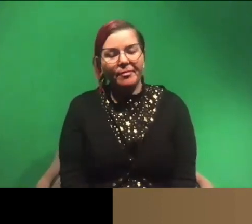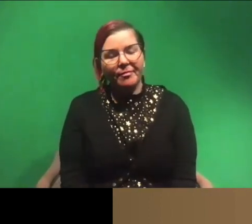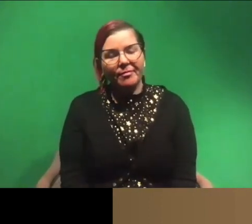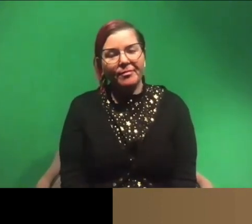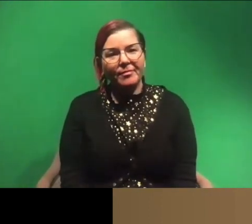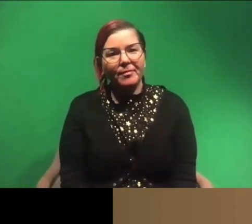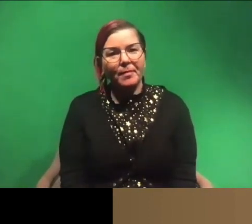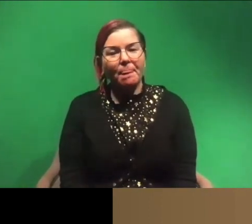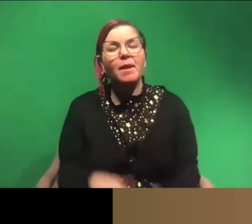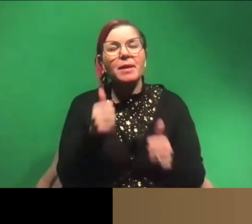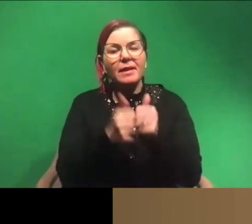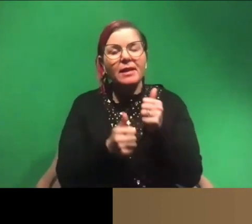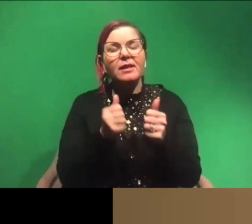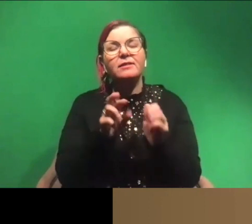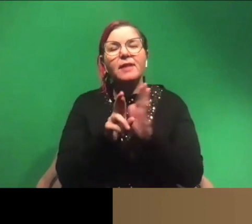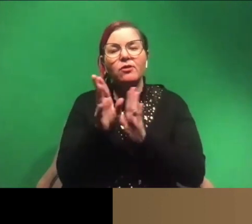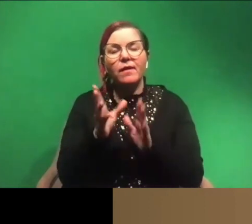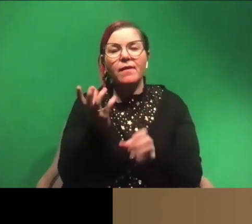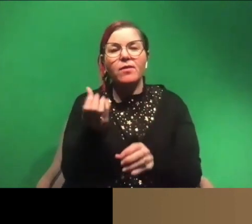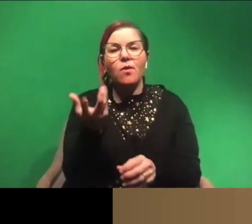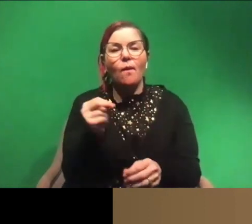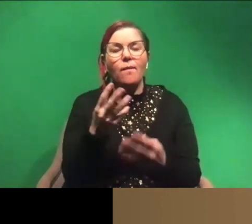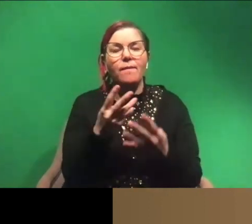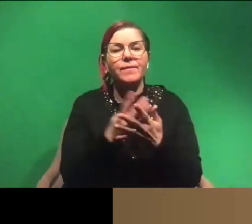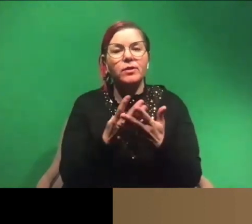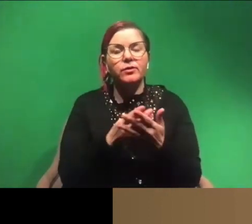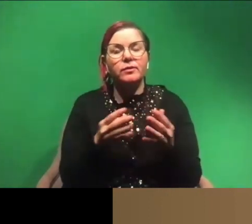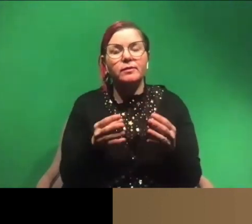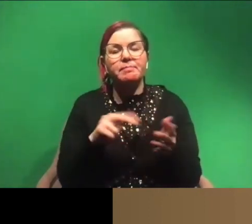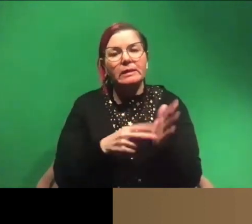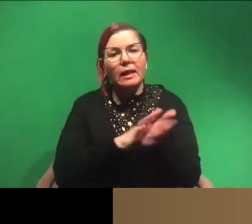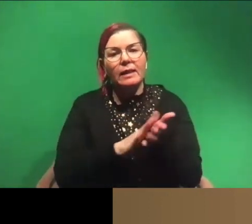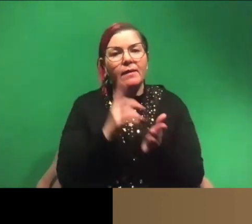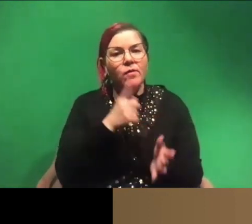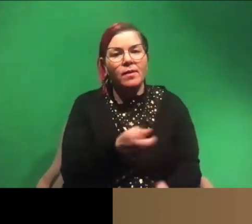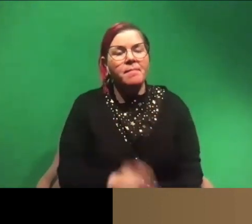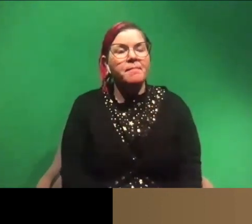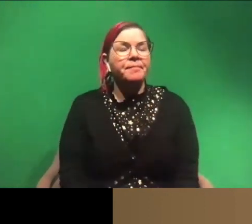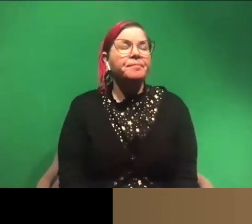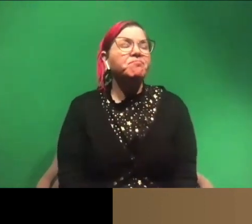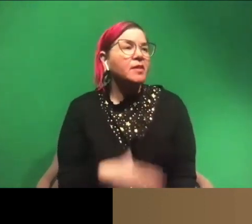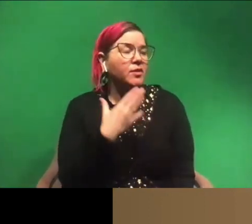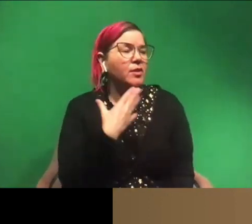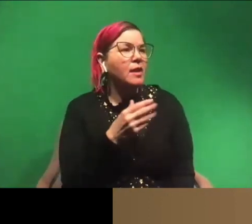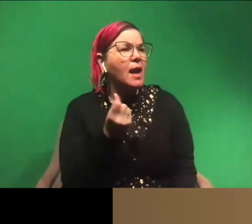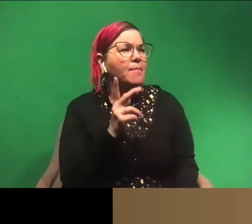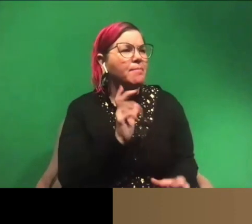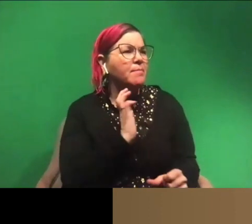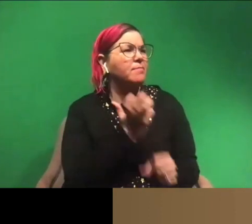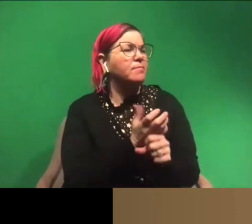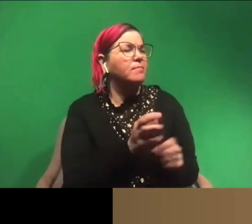but each astronaut gets their own filter so that it's clean for them. That's good. How many people can go on a